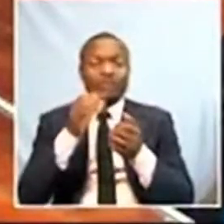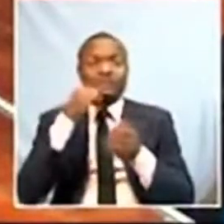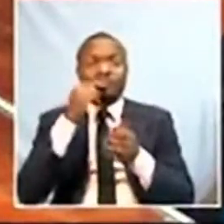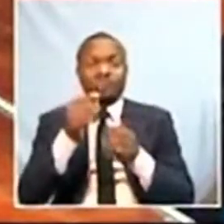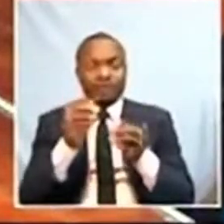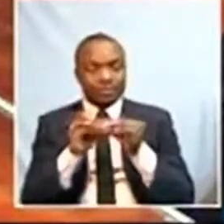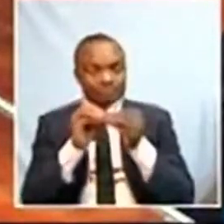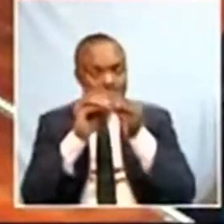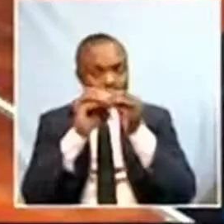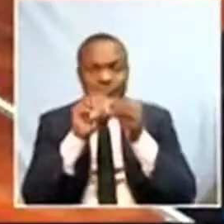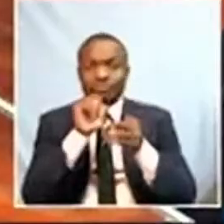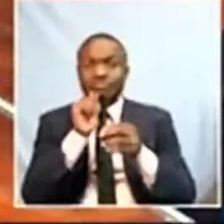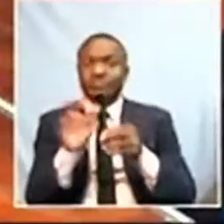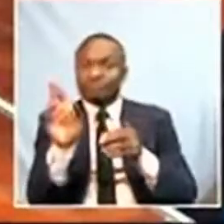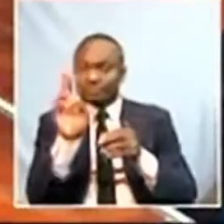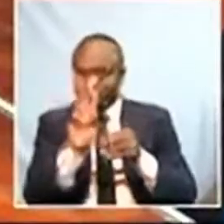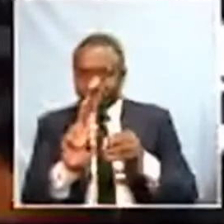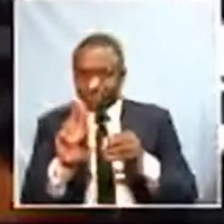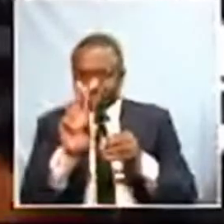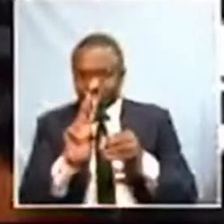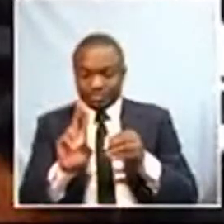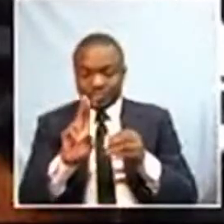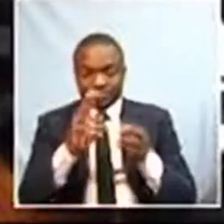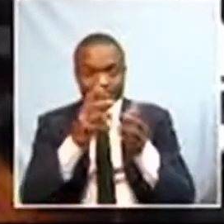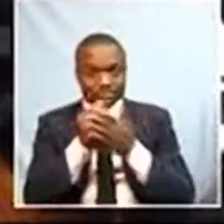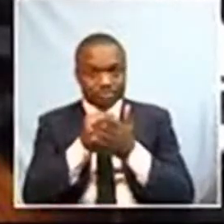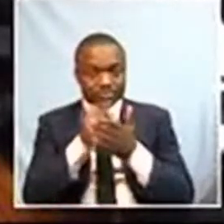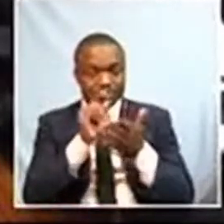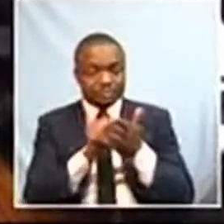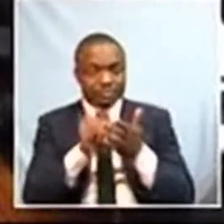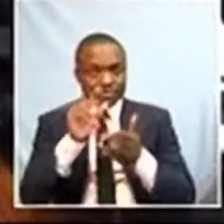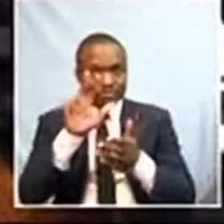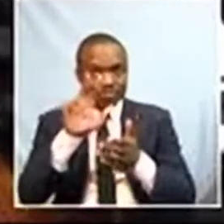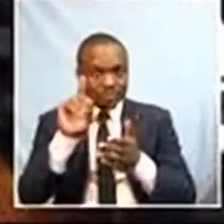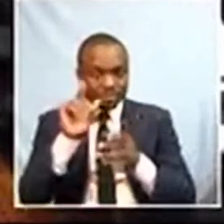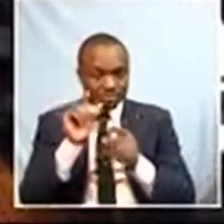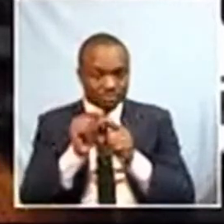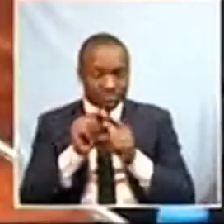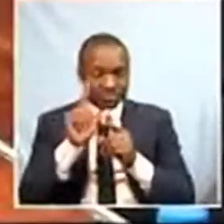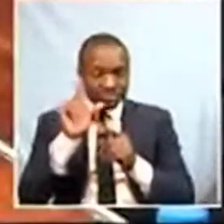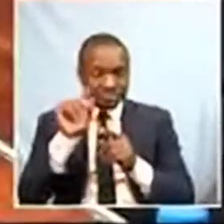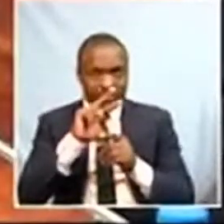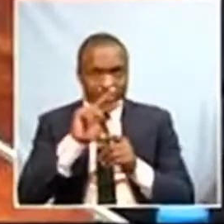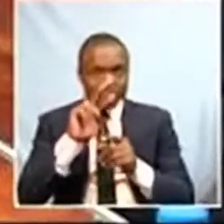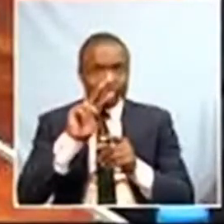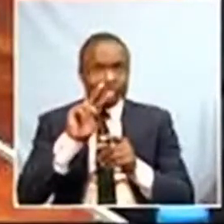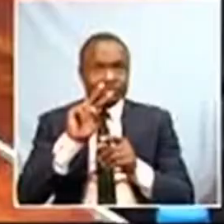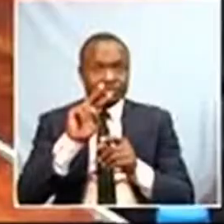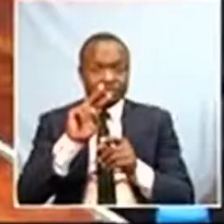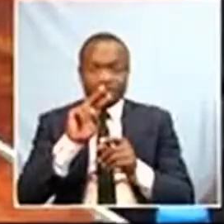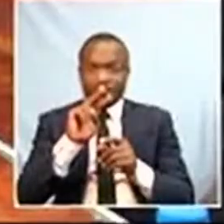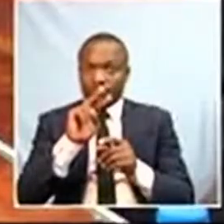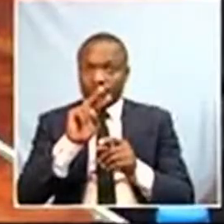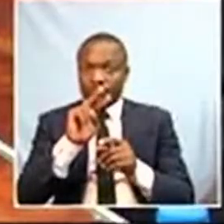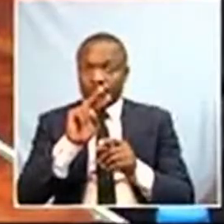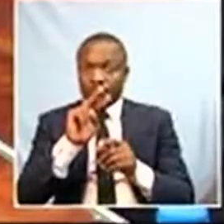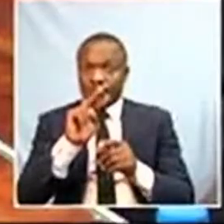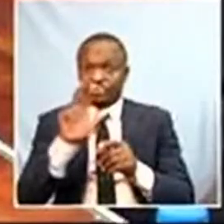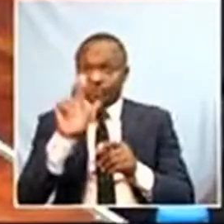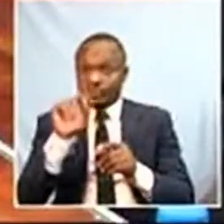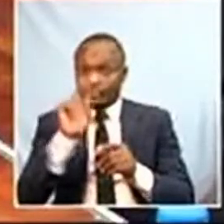the total unspent balance as at 31st December 2023 relates to 2022